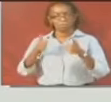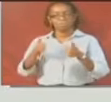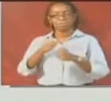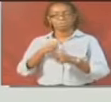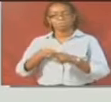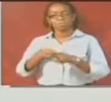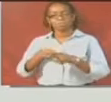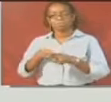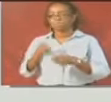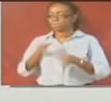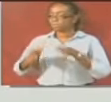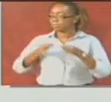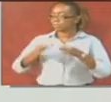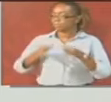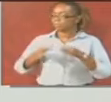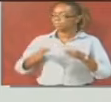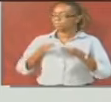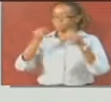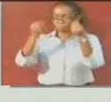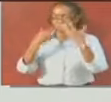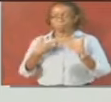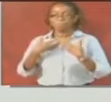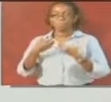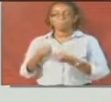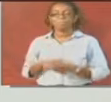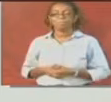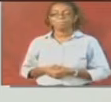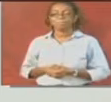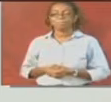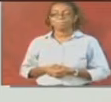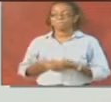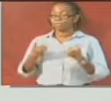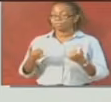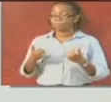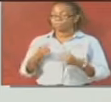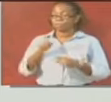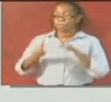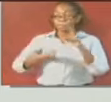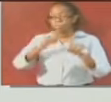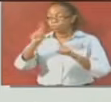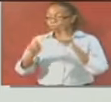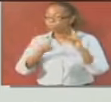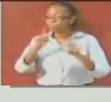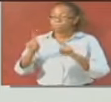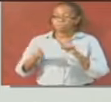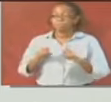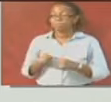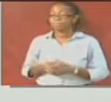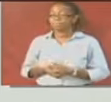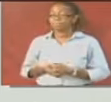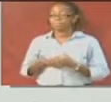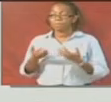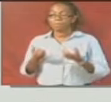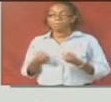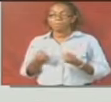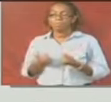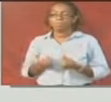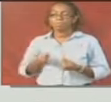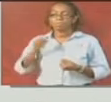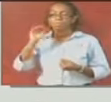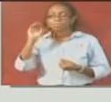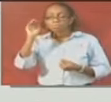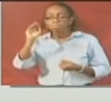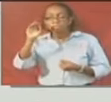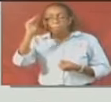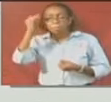relevant information and advice. As we move into our question and answer segment, a reminder to our media representatives